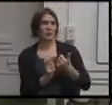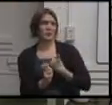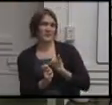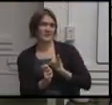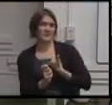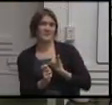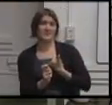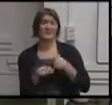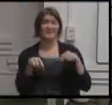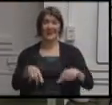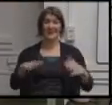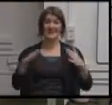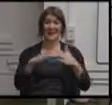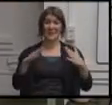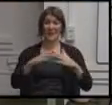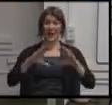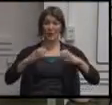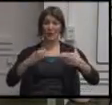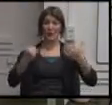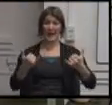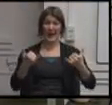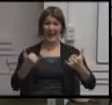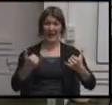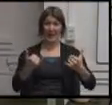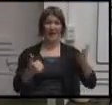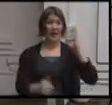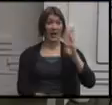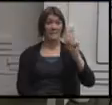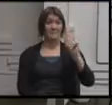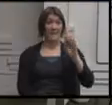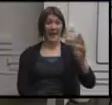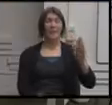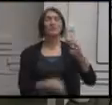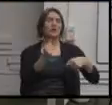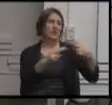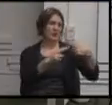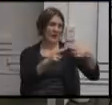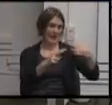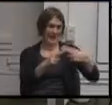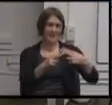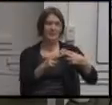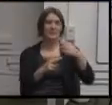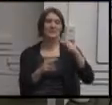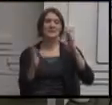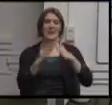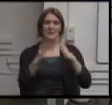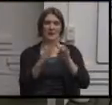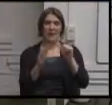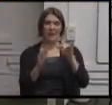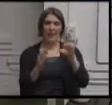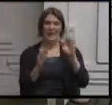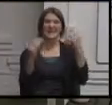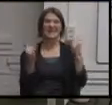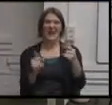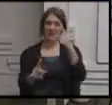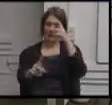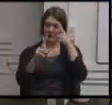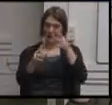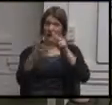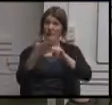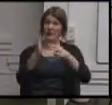The Downtown Alliance, formerly known as BAB, has a very specific purpose, and that purpose is